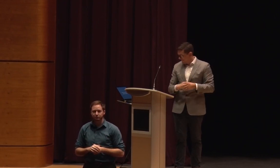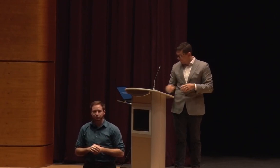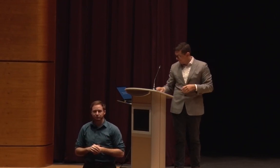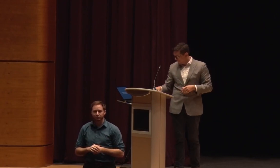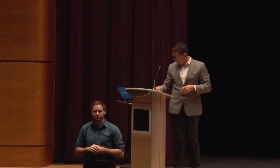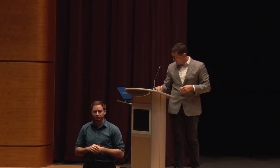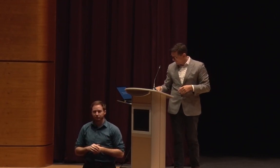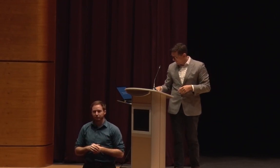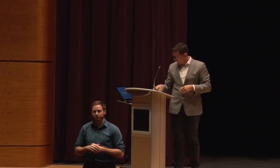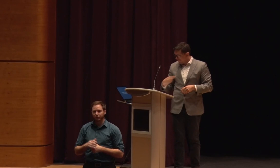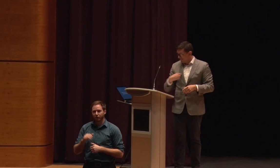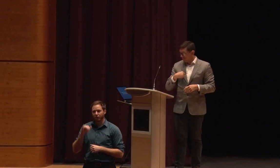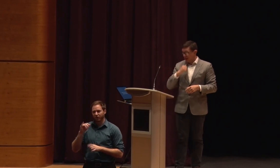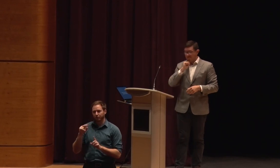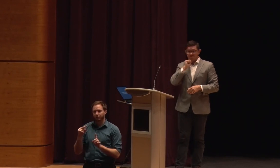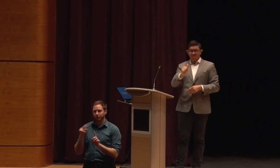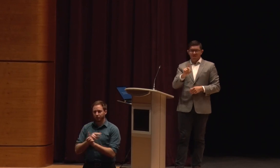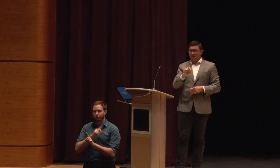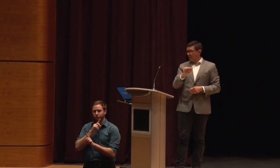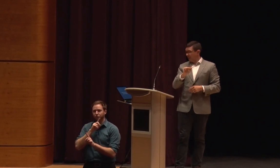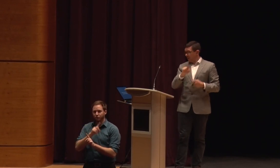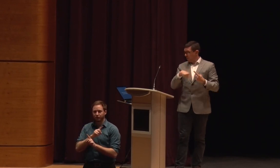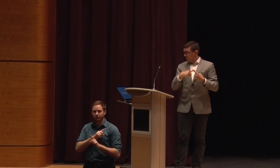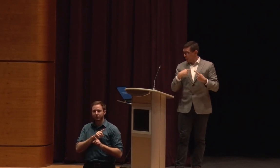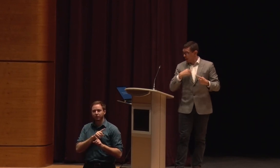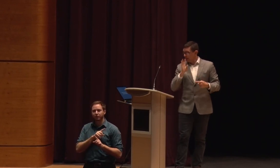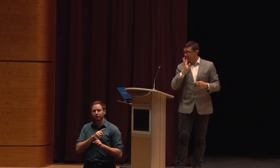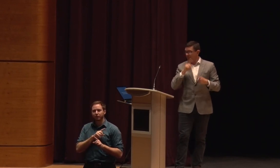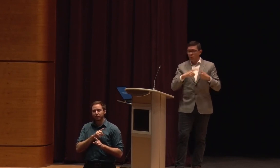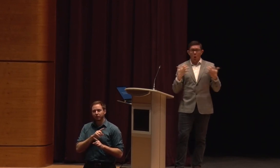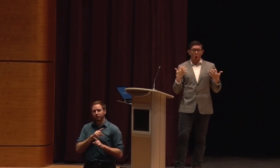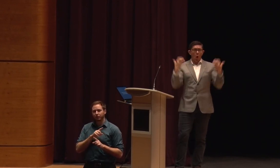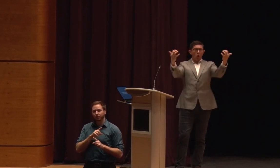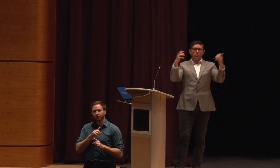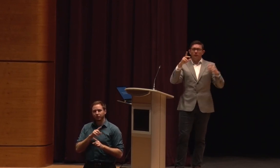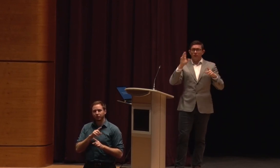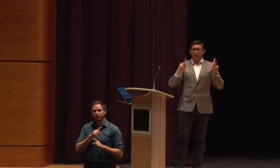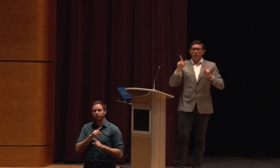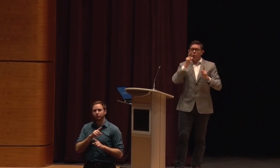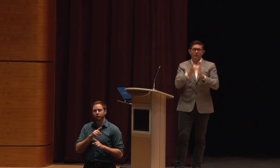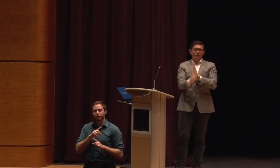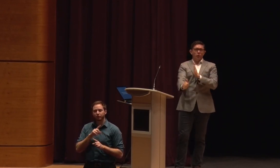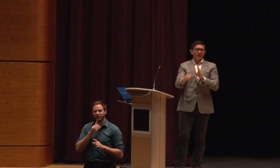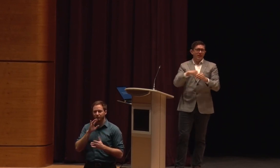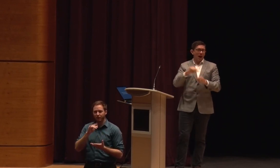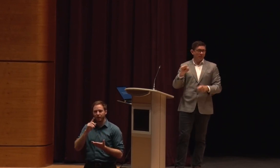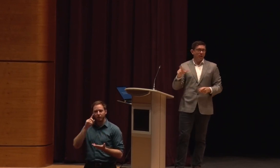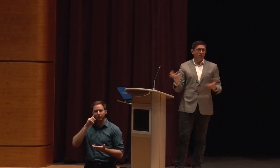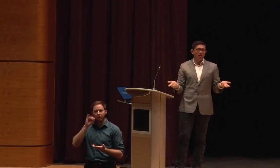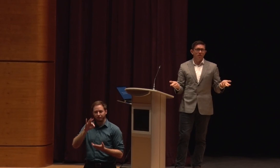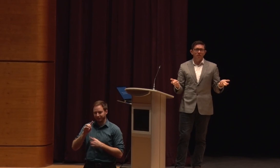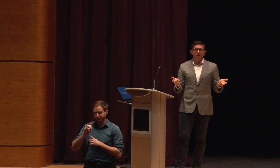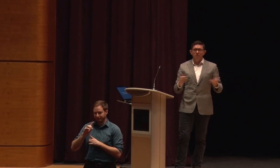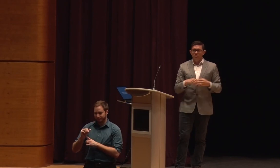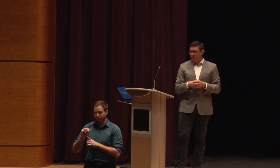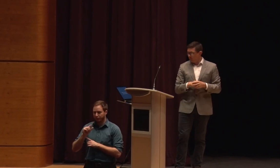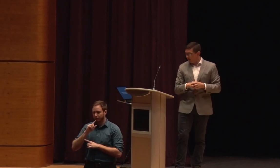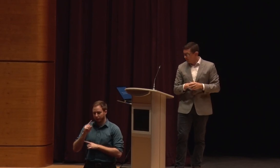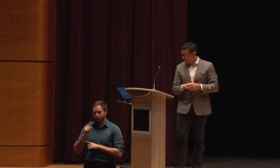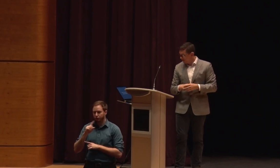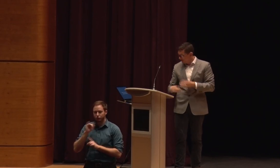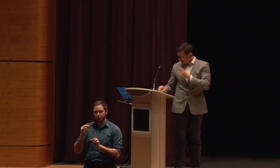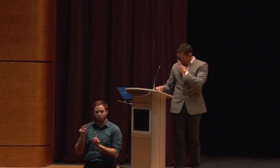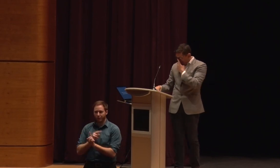It's for that perspective. It really depends. There is just a thought that disability is nothing more